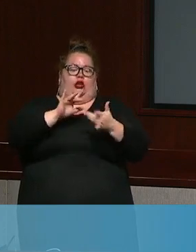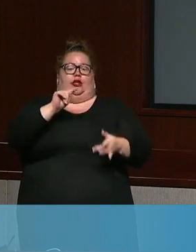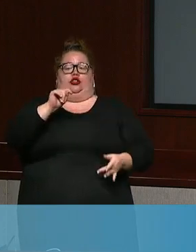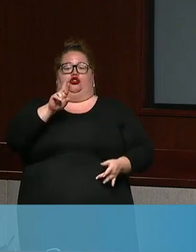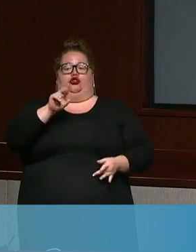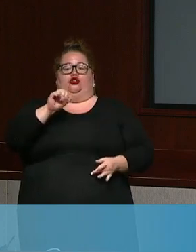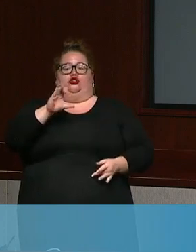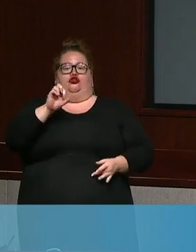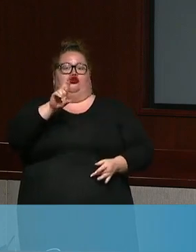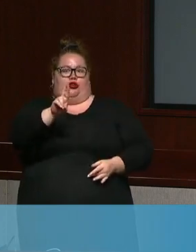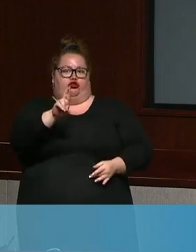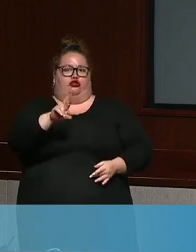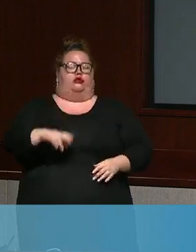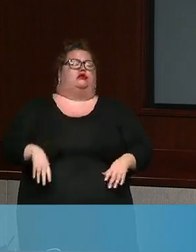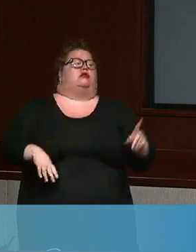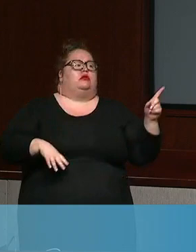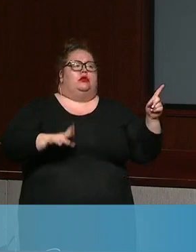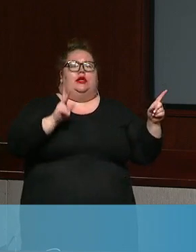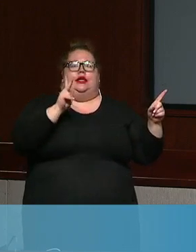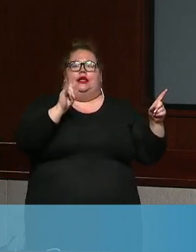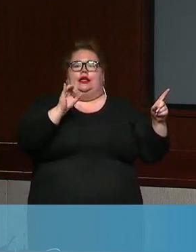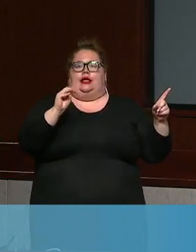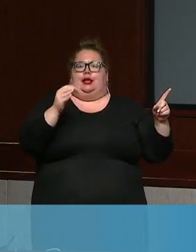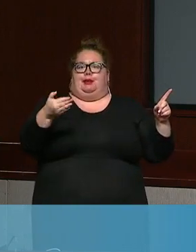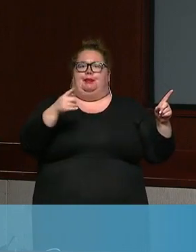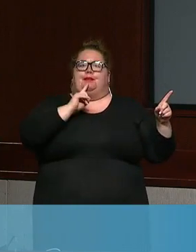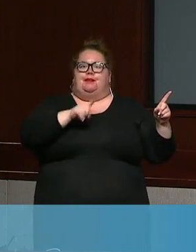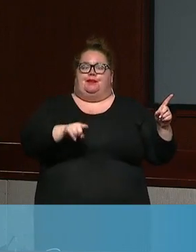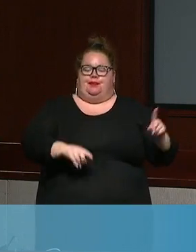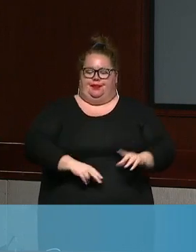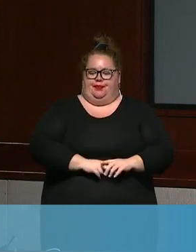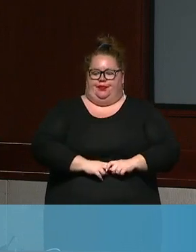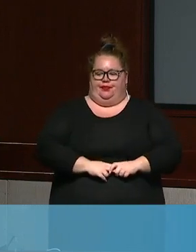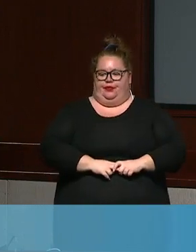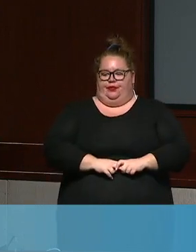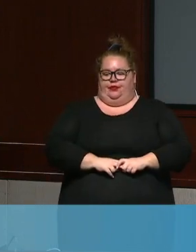lead epidemiologist, Kim Hernandez, respond. Thank you.